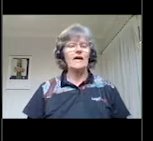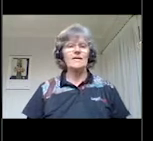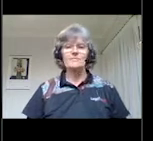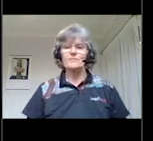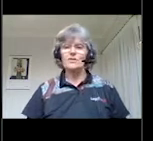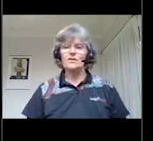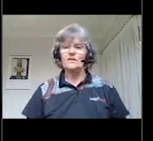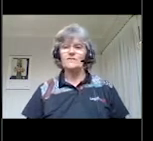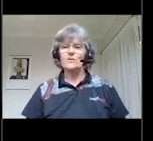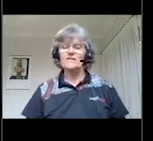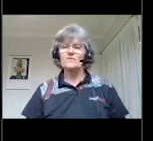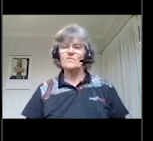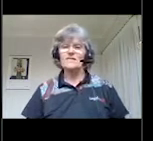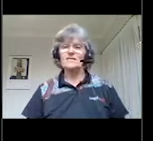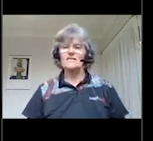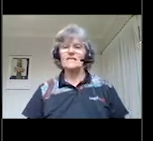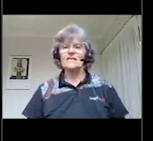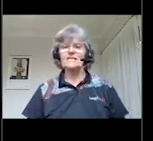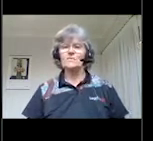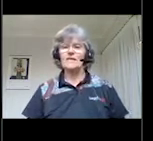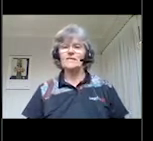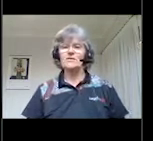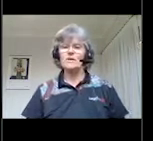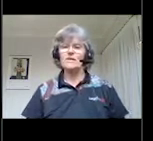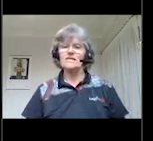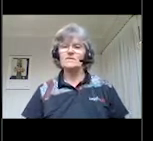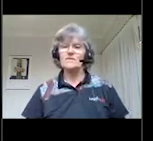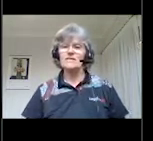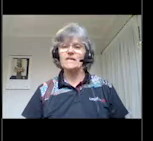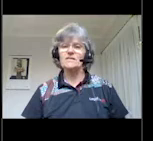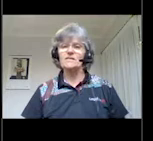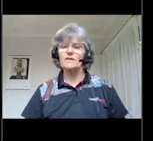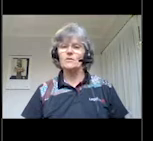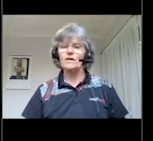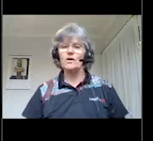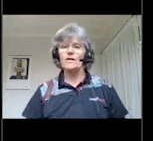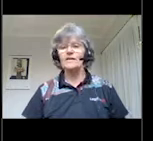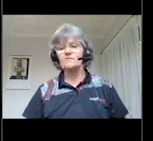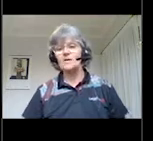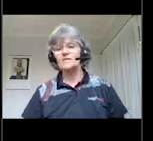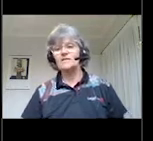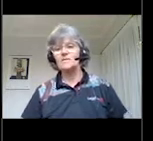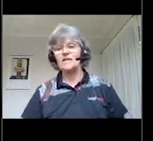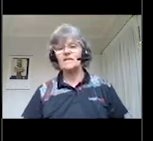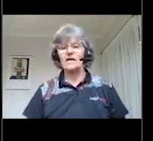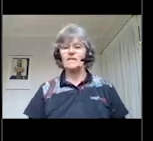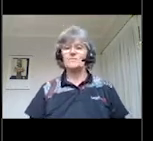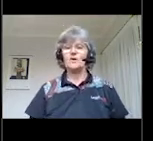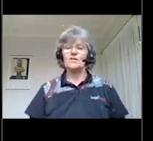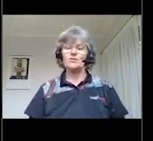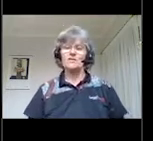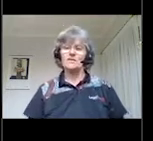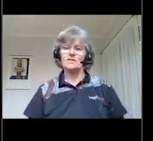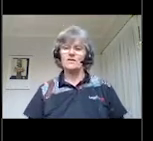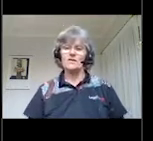there, Bridget, that 47% have said a little bit, 26% quite a lot, and 26% none yet, but